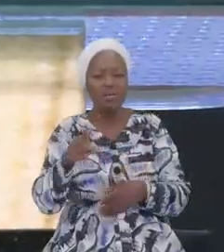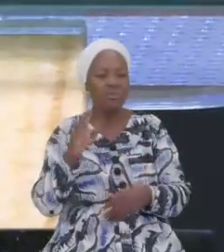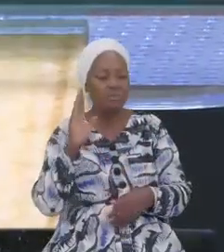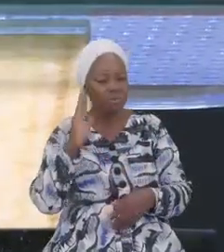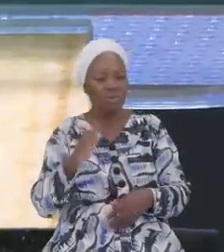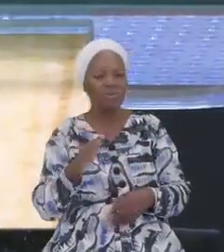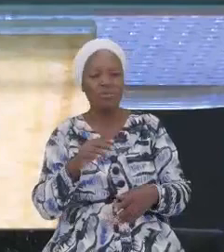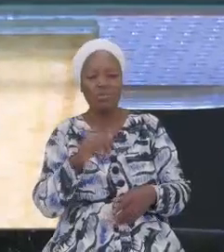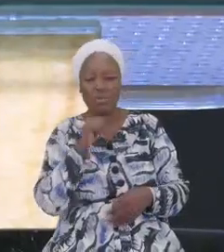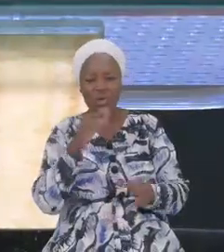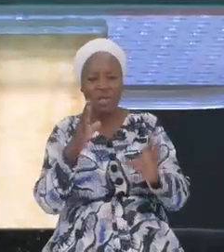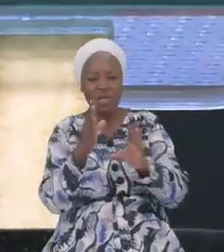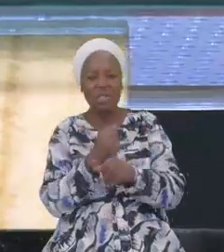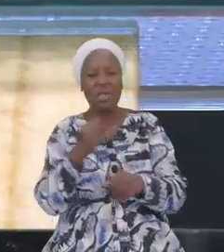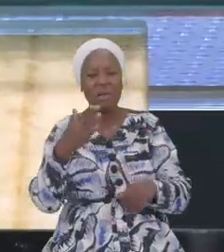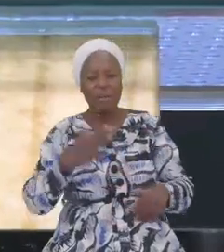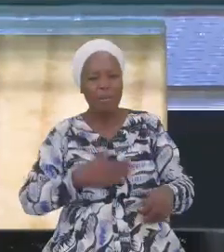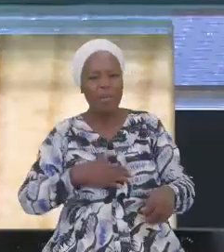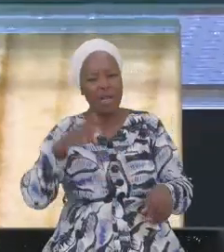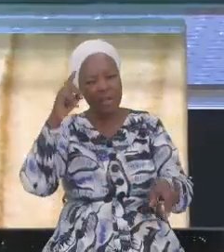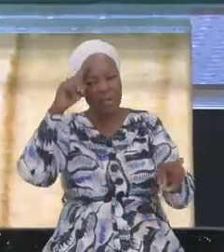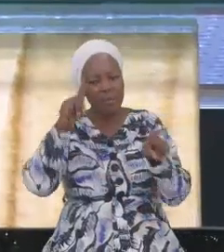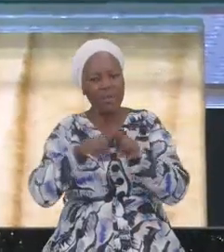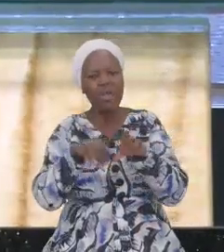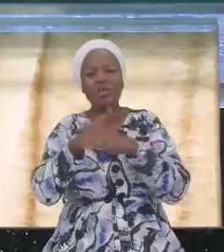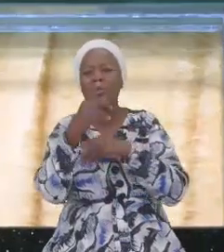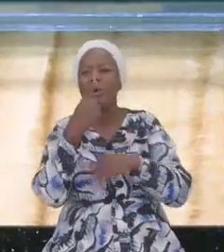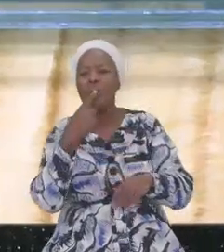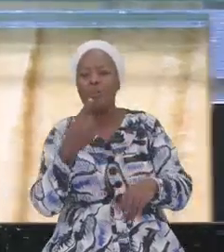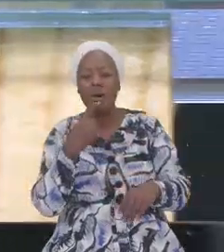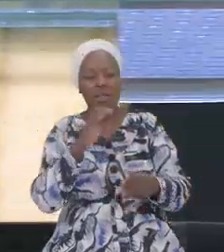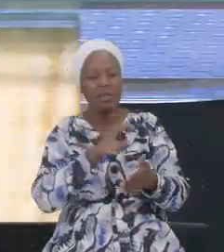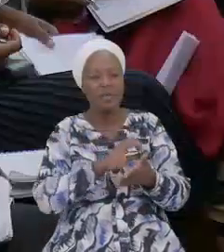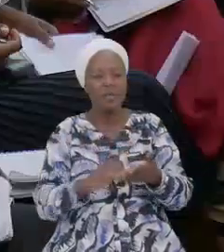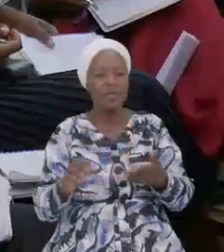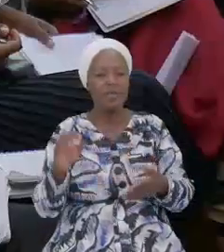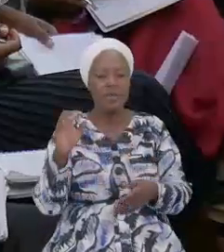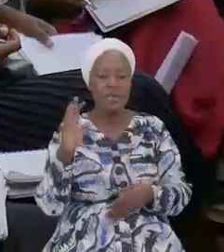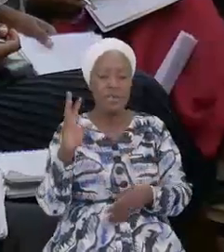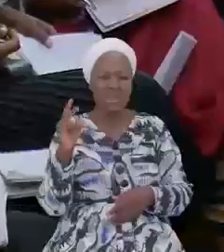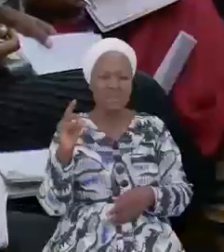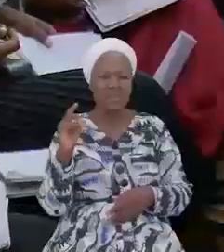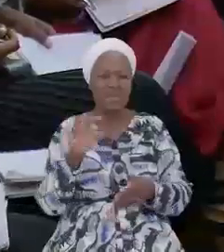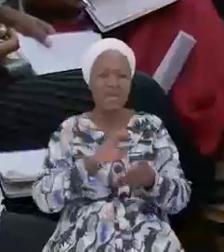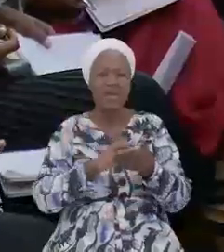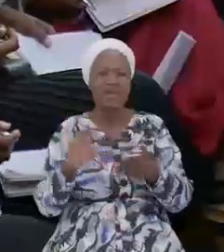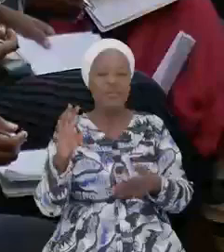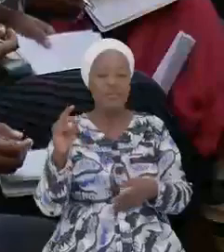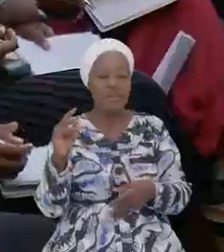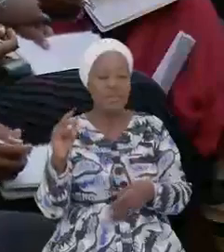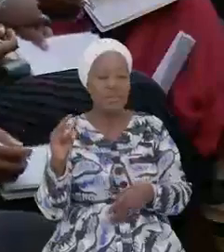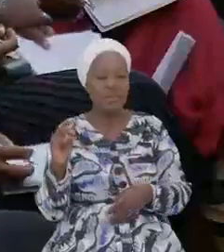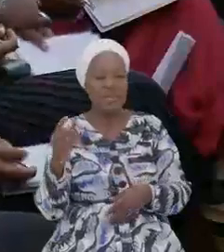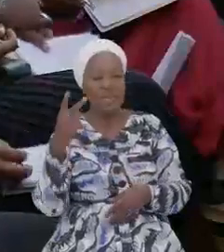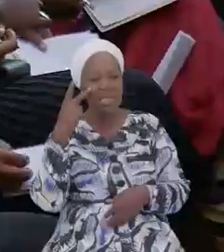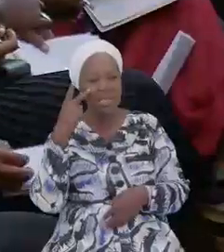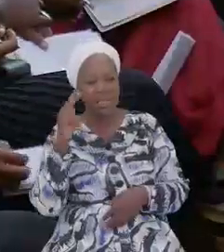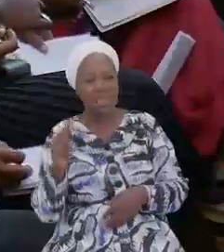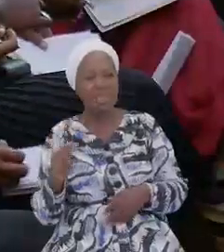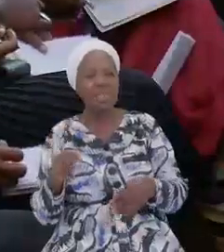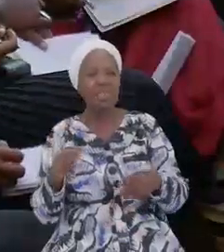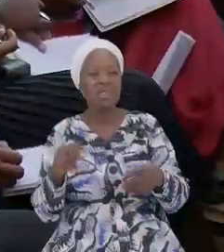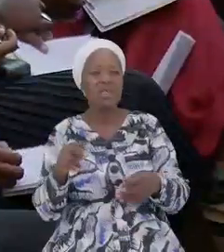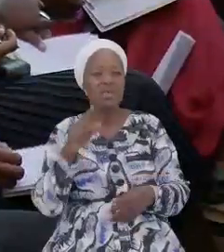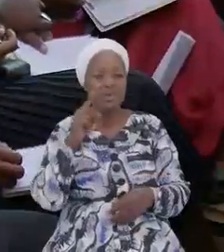shouldest take my covenant in thy mouth? Look at verse 17. In verse 17, seeing